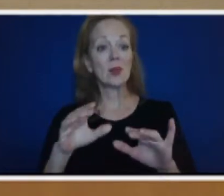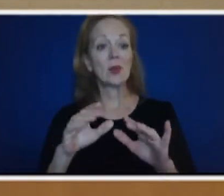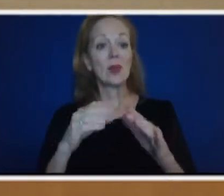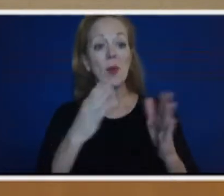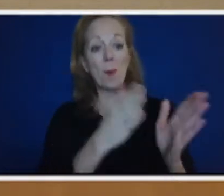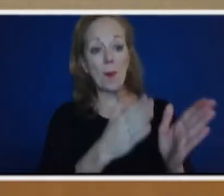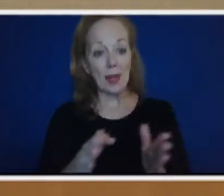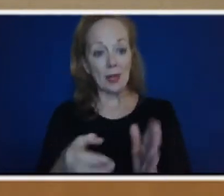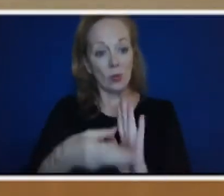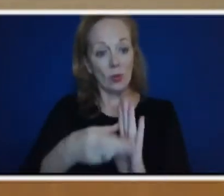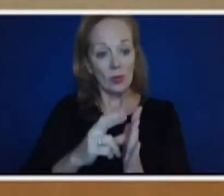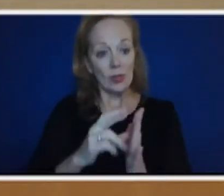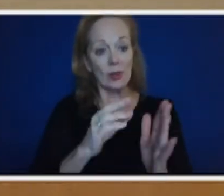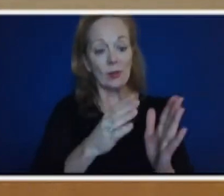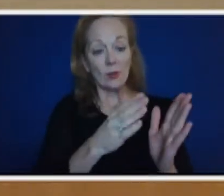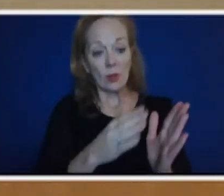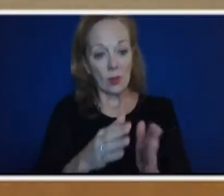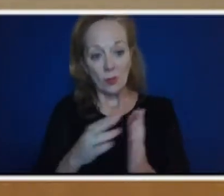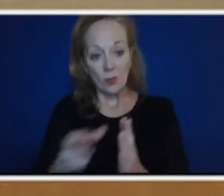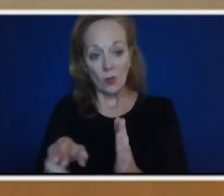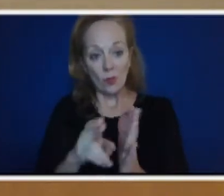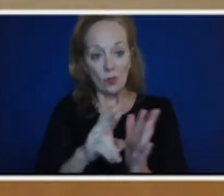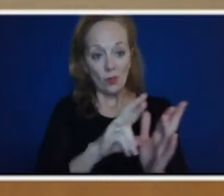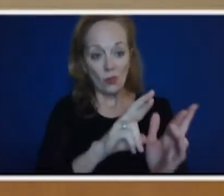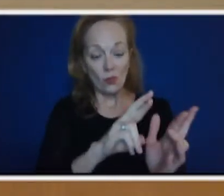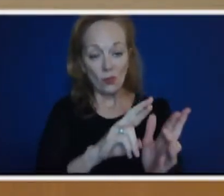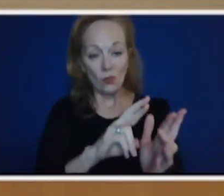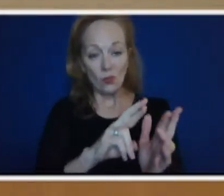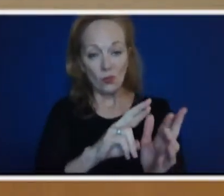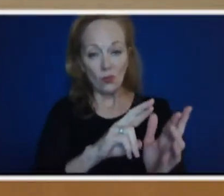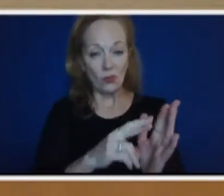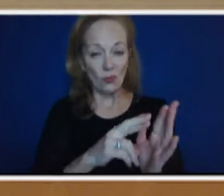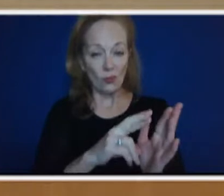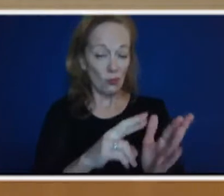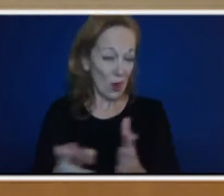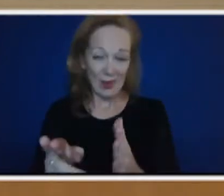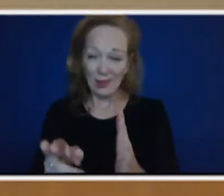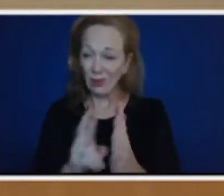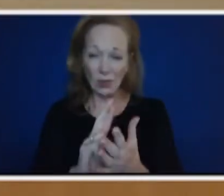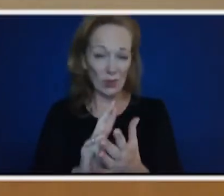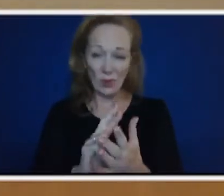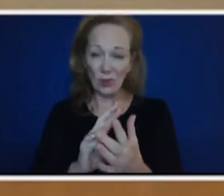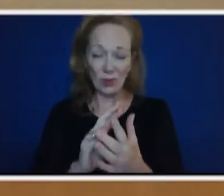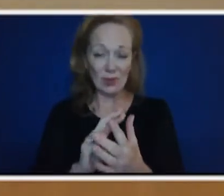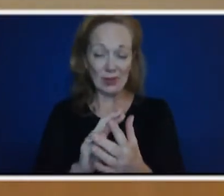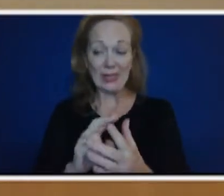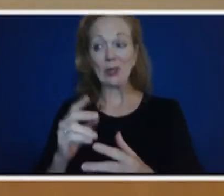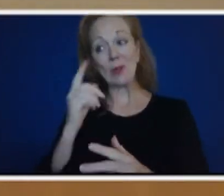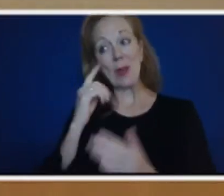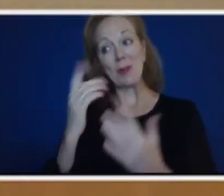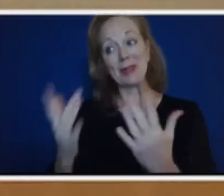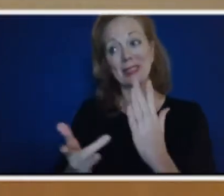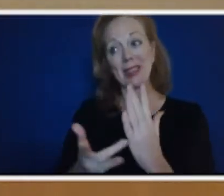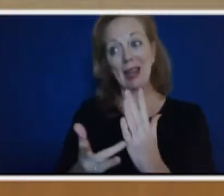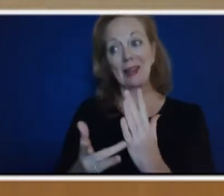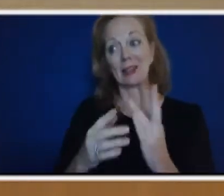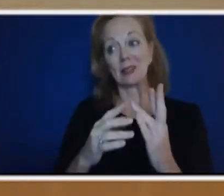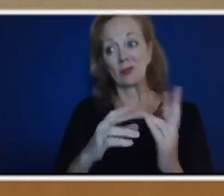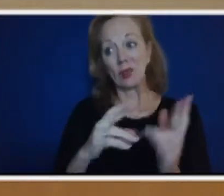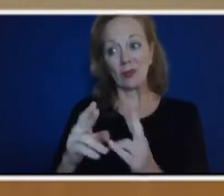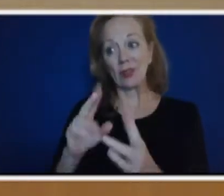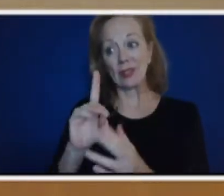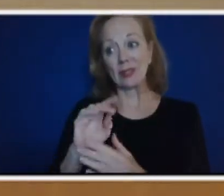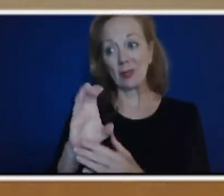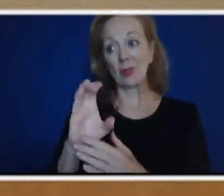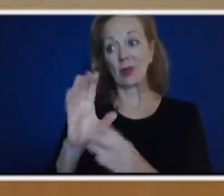ready to see if they're even ready for hearing. Because you might have a petition that's technically ready for a December hearing, but when you get to that last bit of